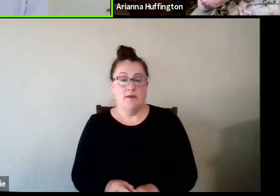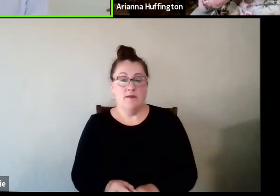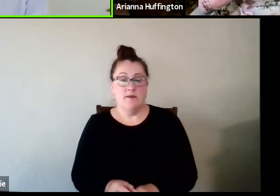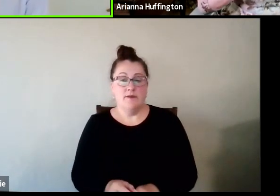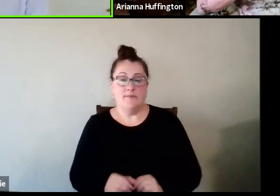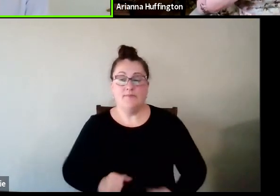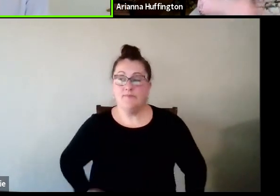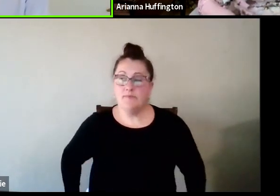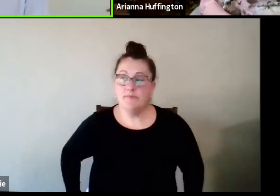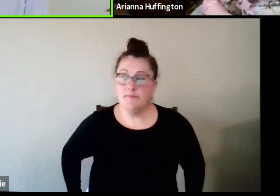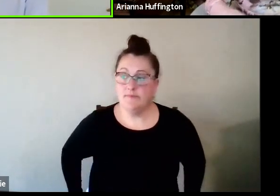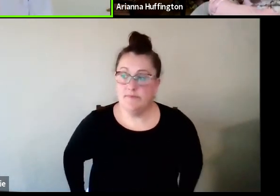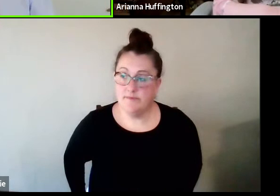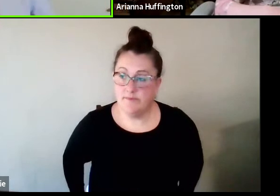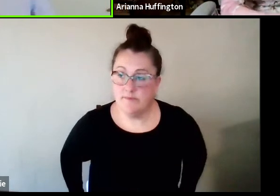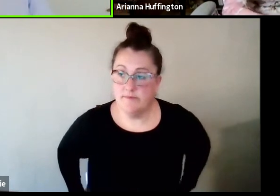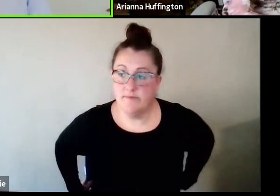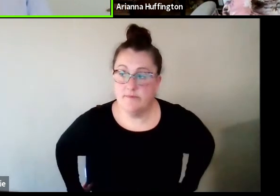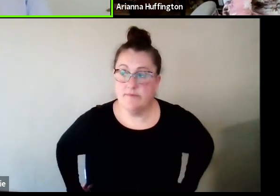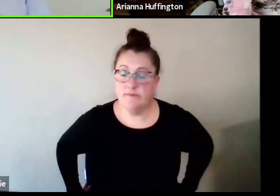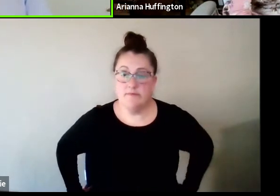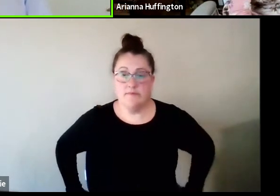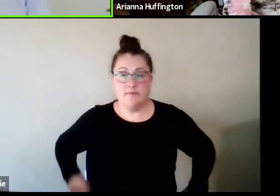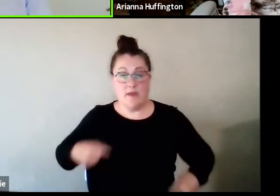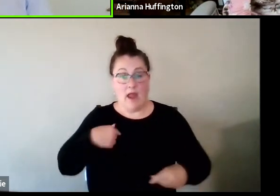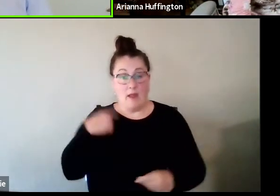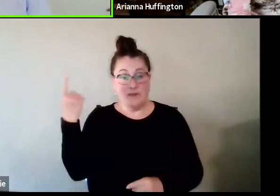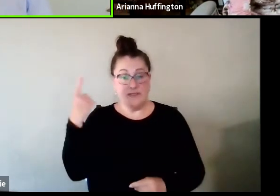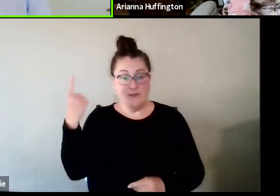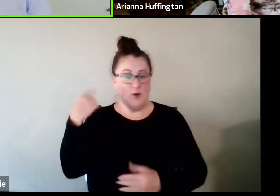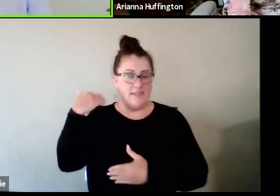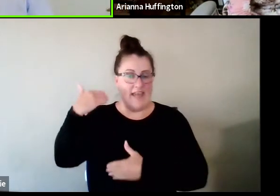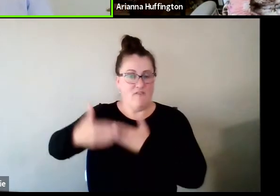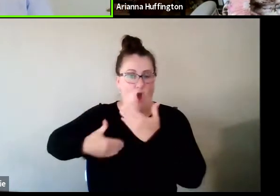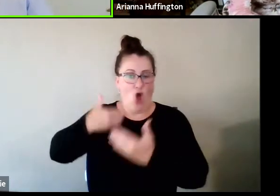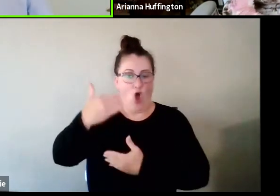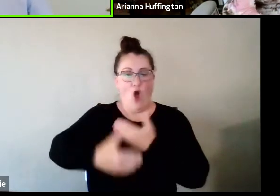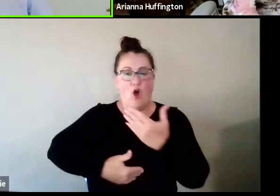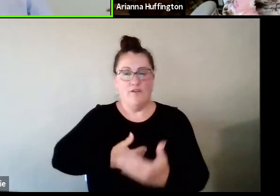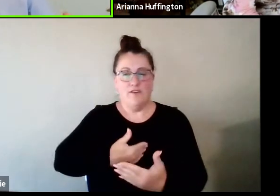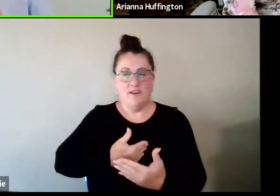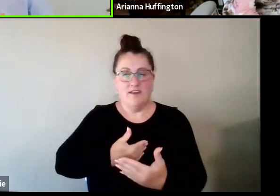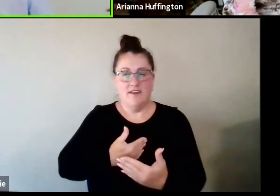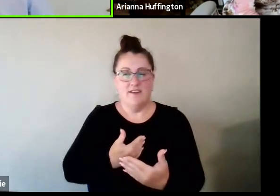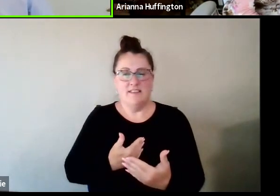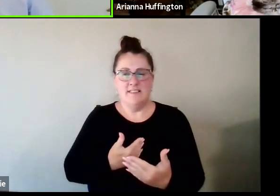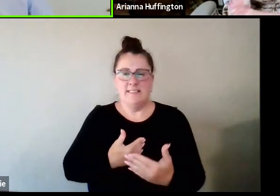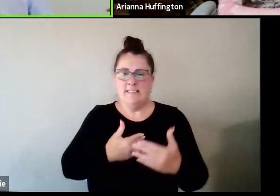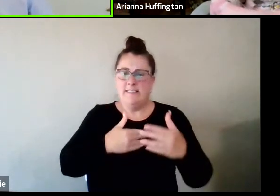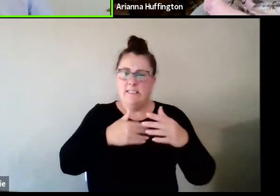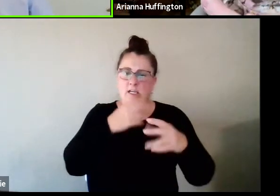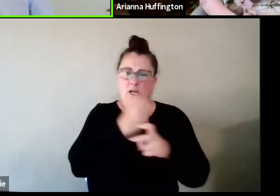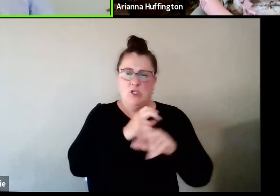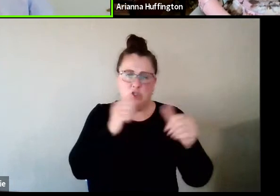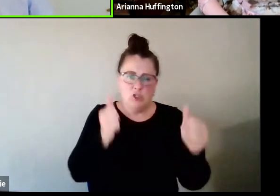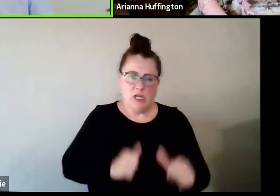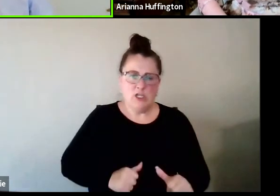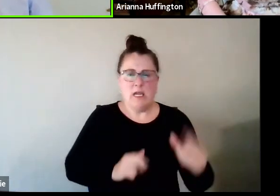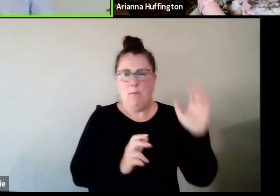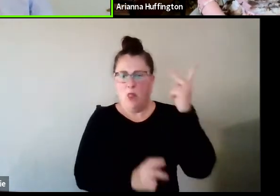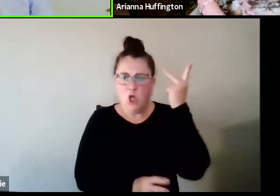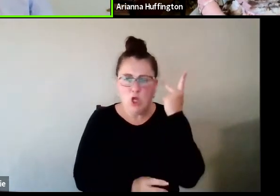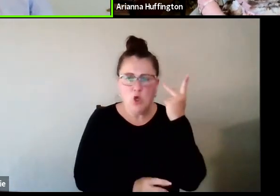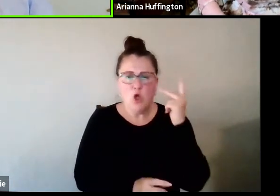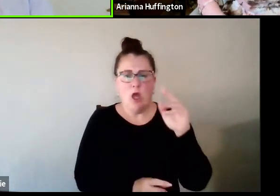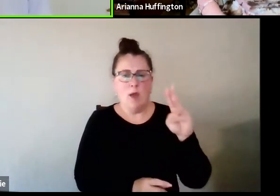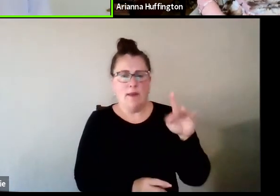of the... So I am somebody who's evolved from being a heart-changing, deeply analytical, you know,